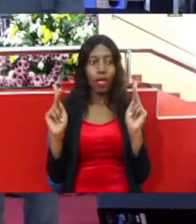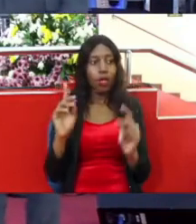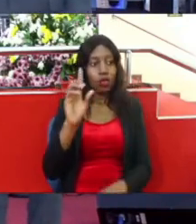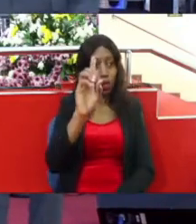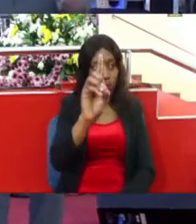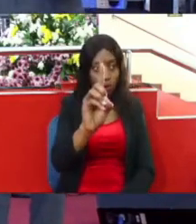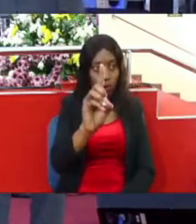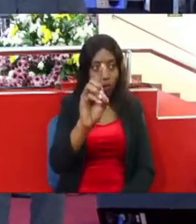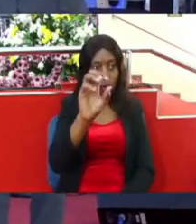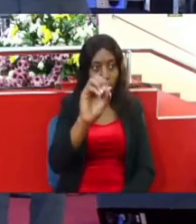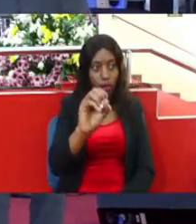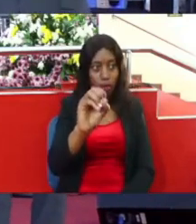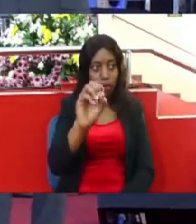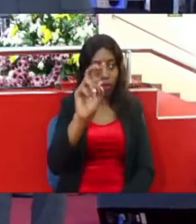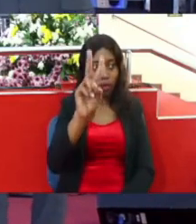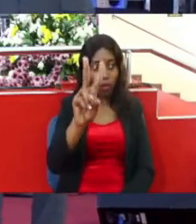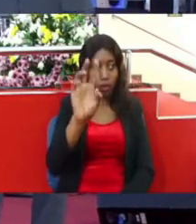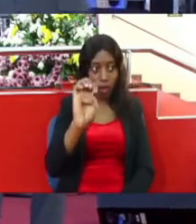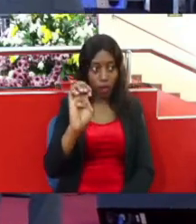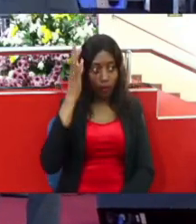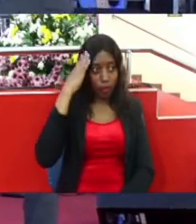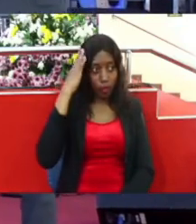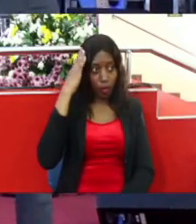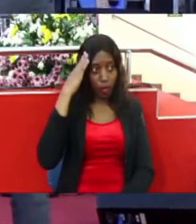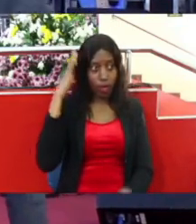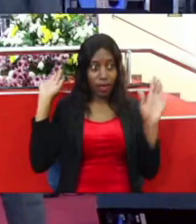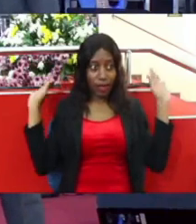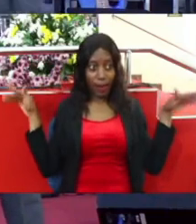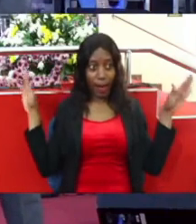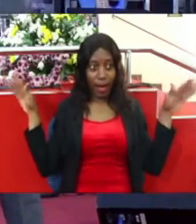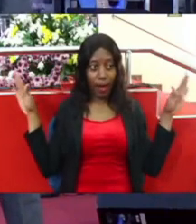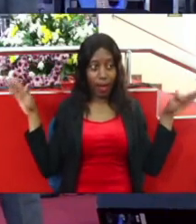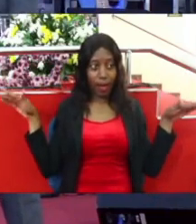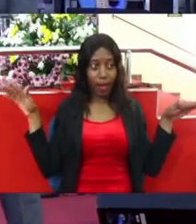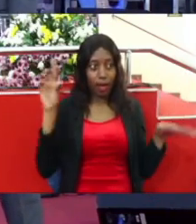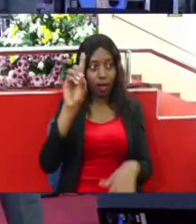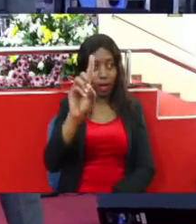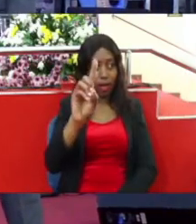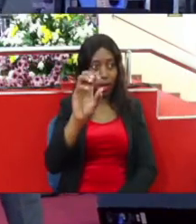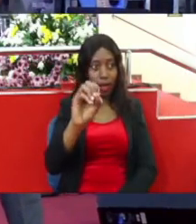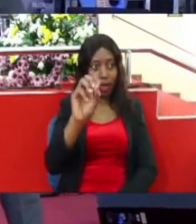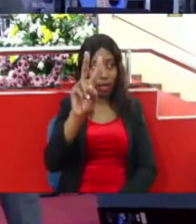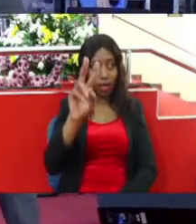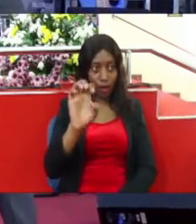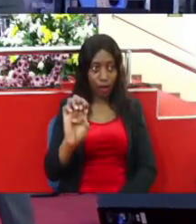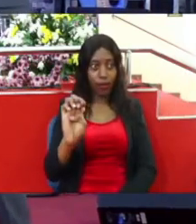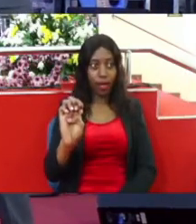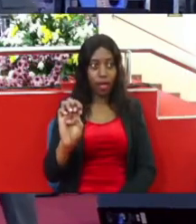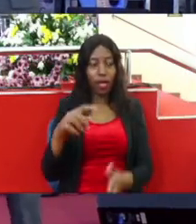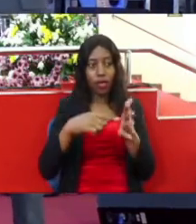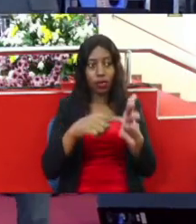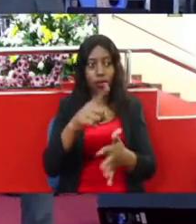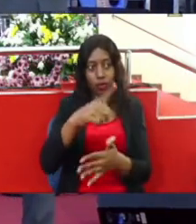Hivyo basi tunaambiwa kwamba huyu njiwa ama amani alikuwa ni mtoto wa Amittai. Now Amittai, who was the father of Jonah? Amittai ambaye alikuwa ni babake